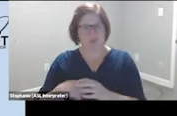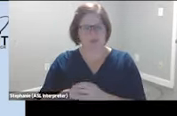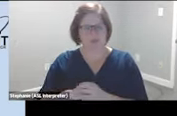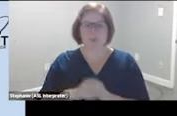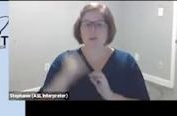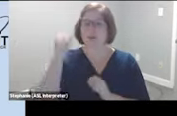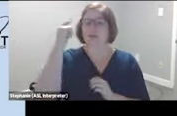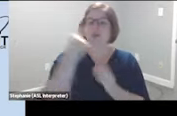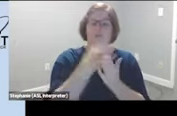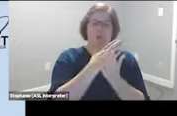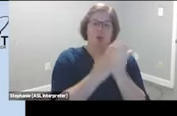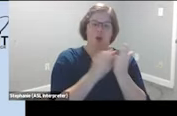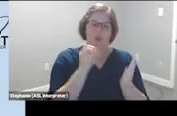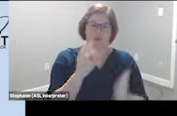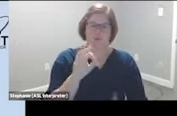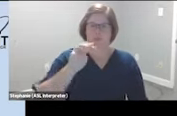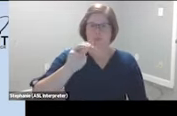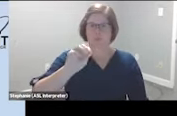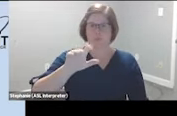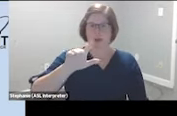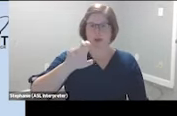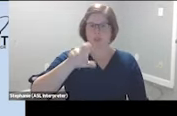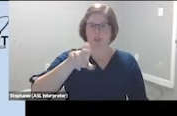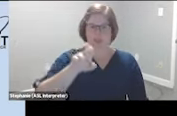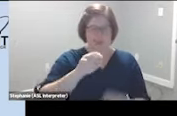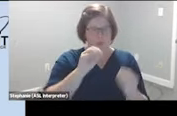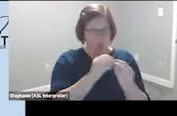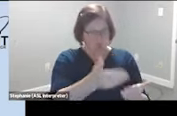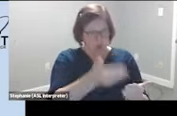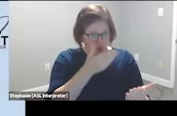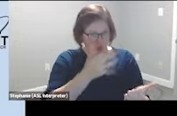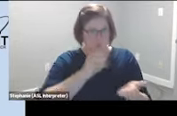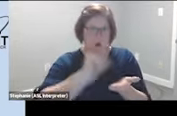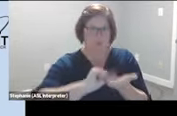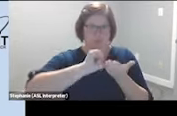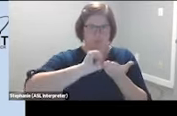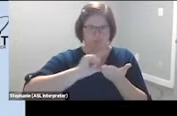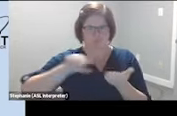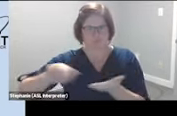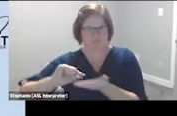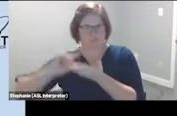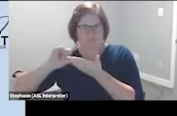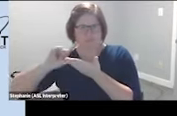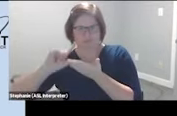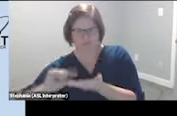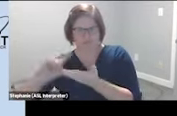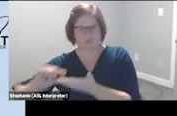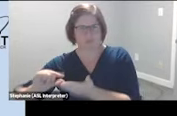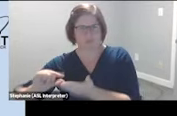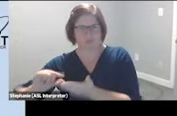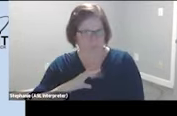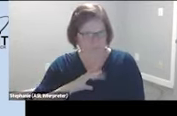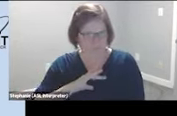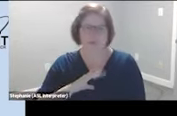molecule that were closer to the viewer were higher in their level, and the parts that are further away were lower. It's a very,